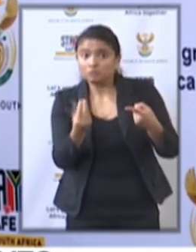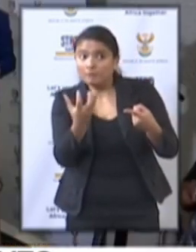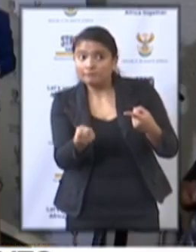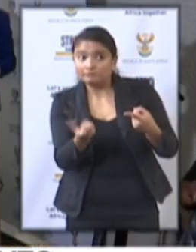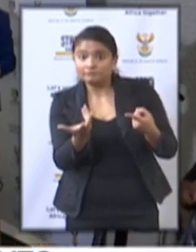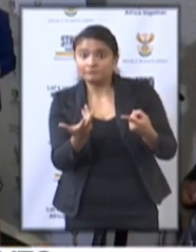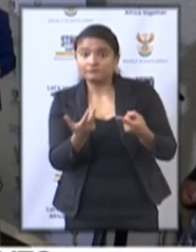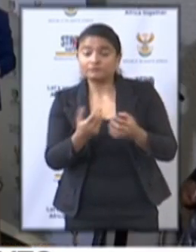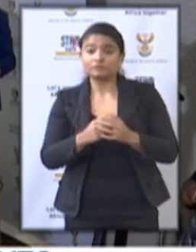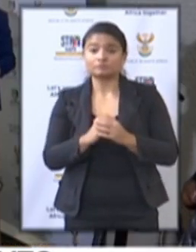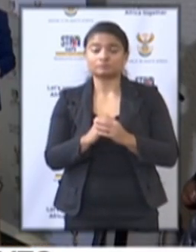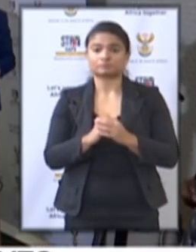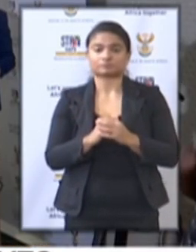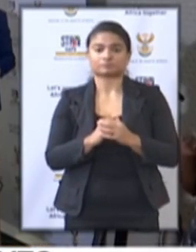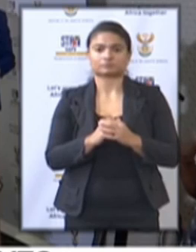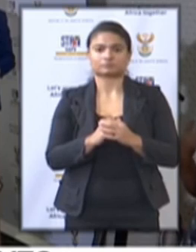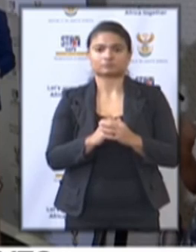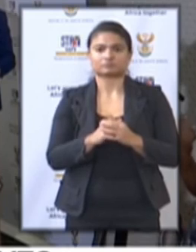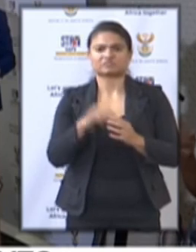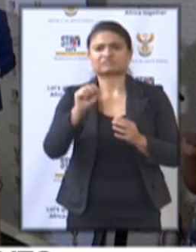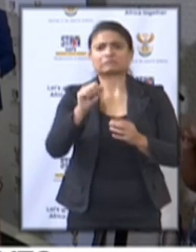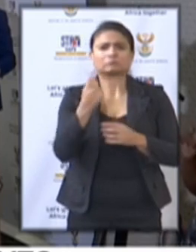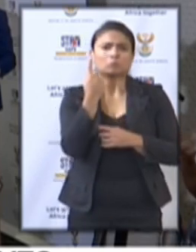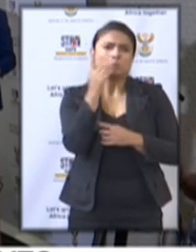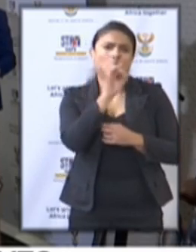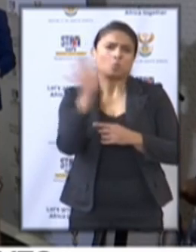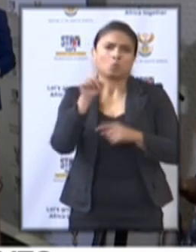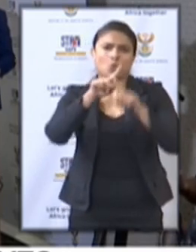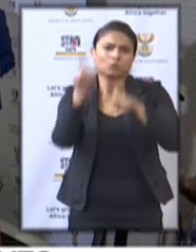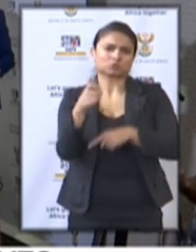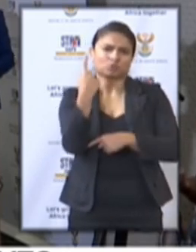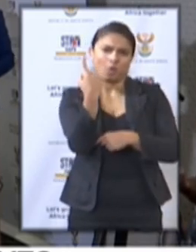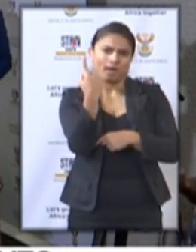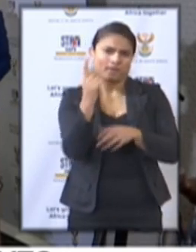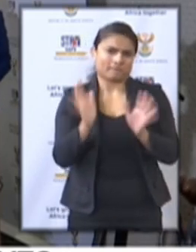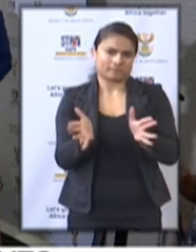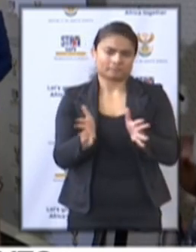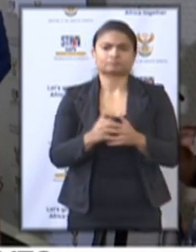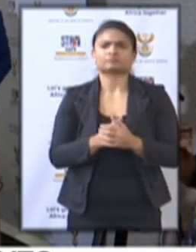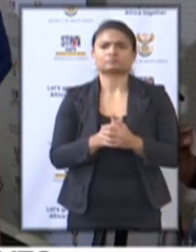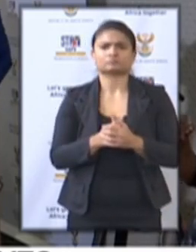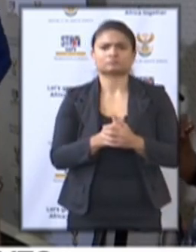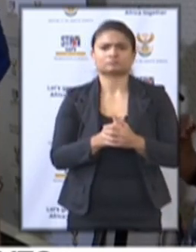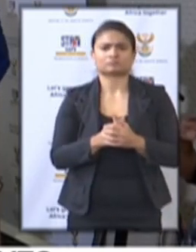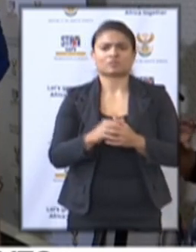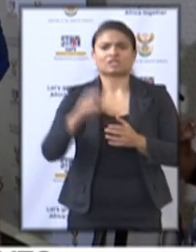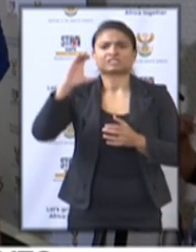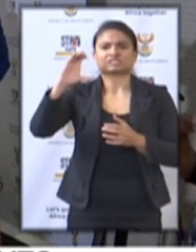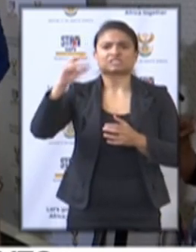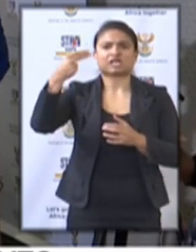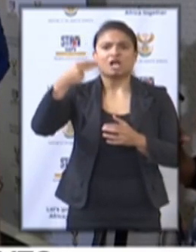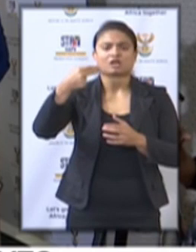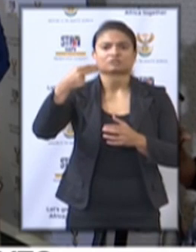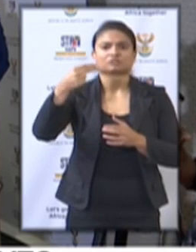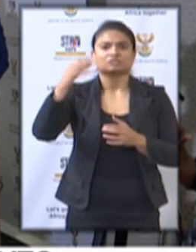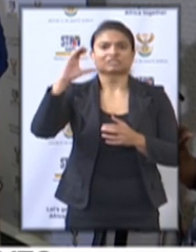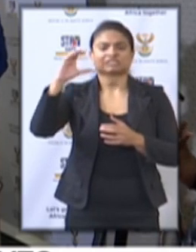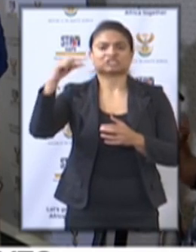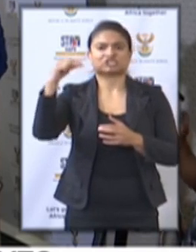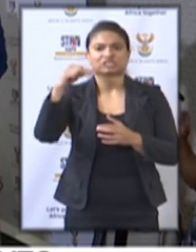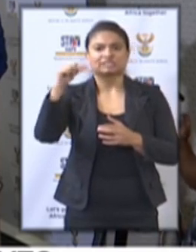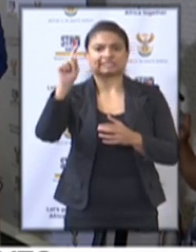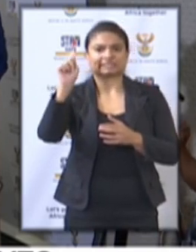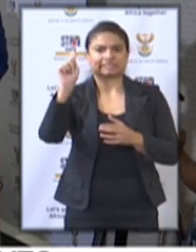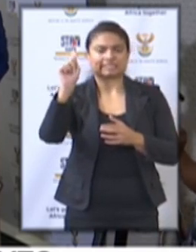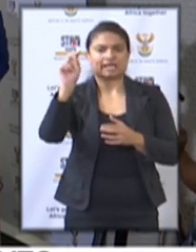Thank you, Mr. Mnisi. I have one question from Angelo Coppola from CGNTN. What is the status of